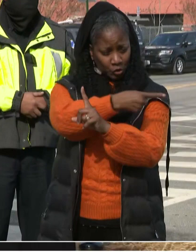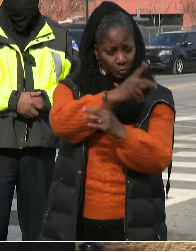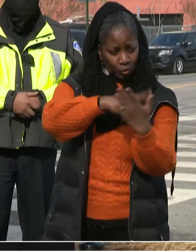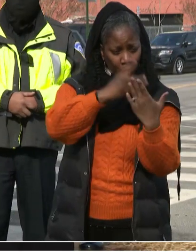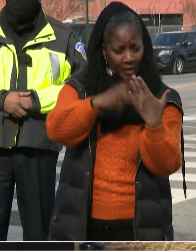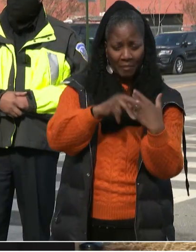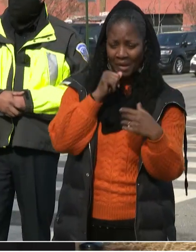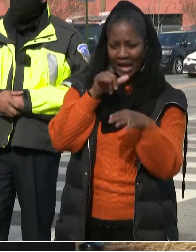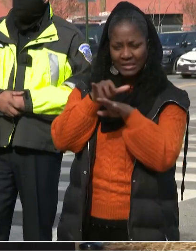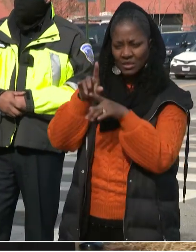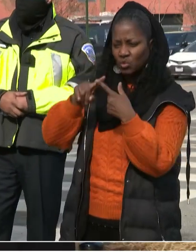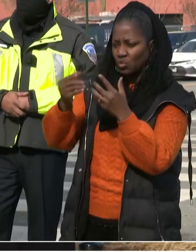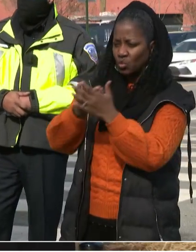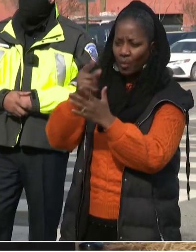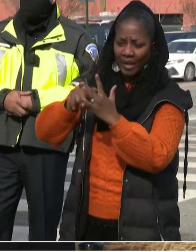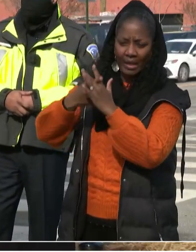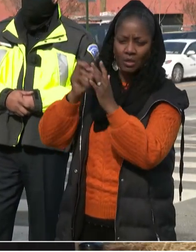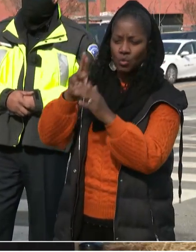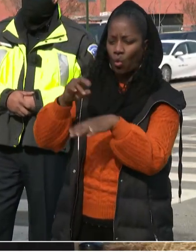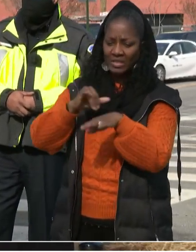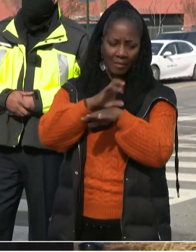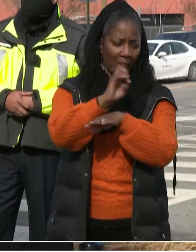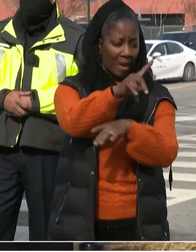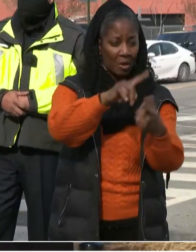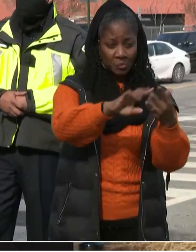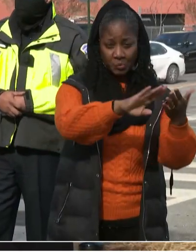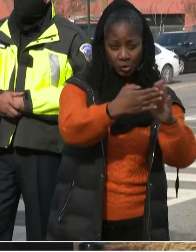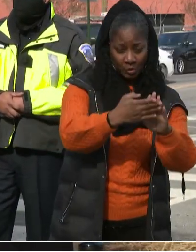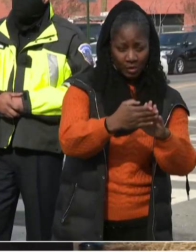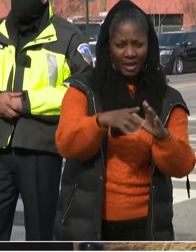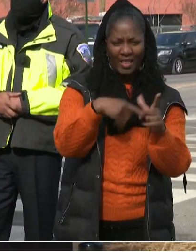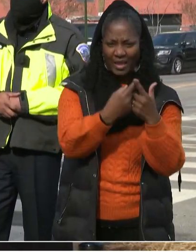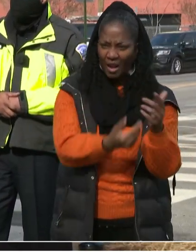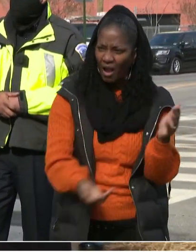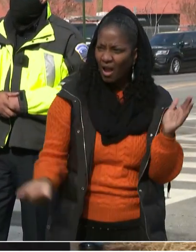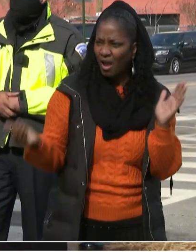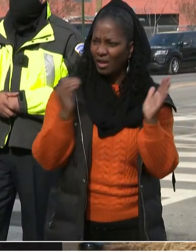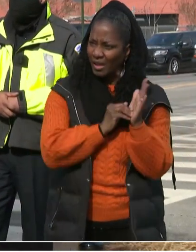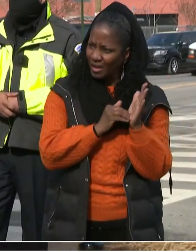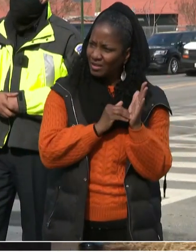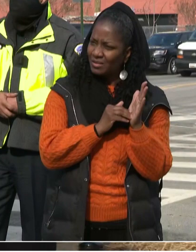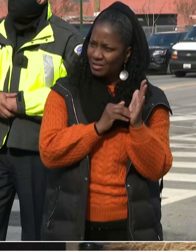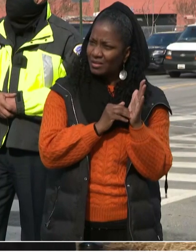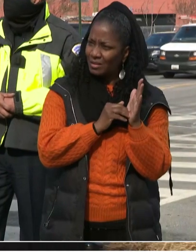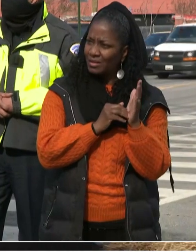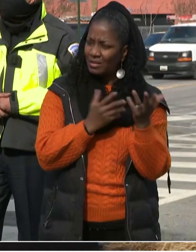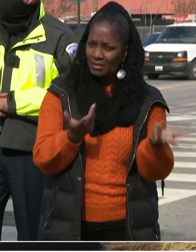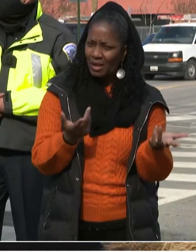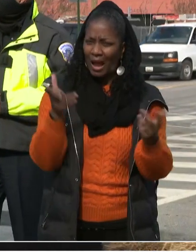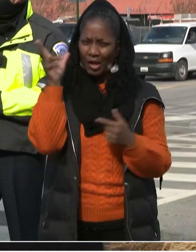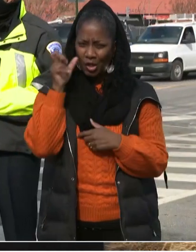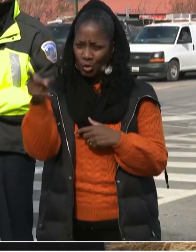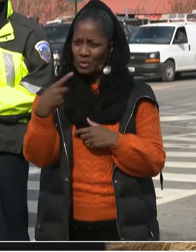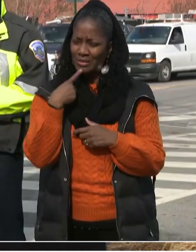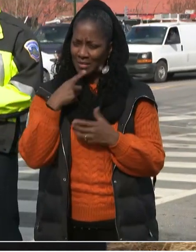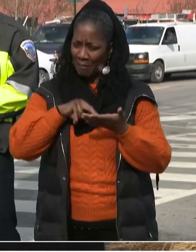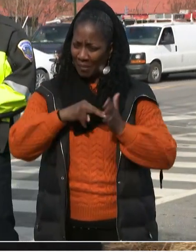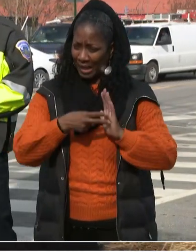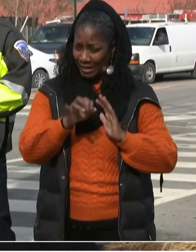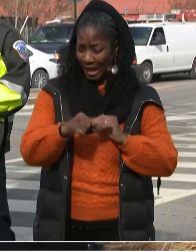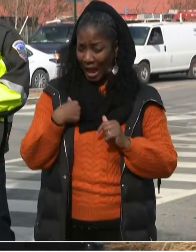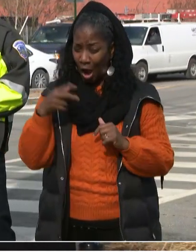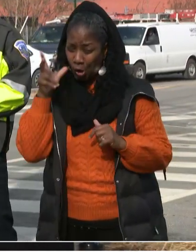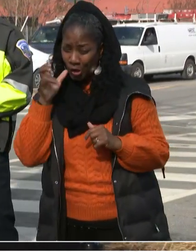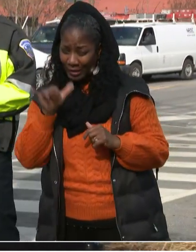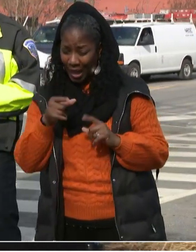New Beginnings or some place like that, sent back into the community, are then reoffending? Because we hear you kind of implying that, or at least I